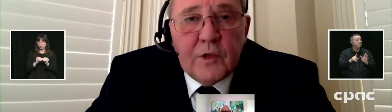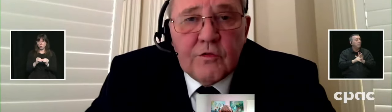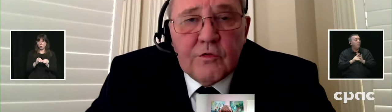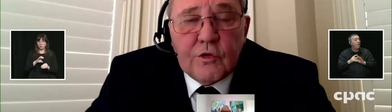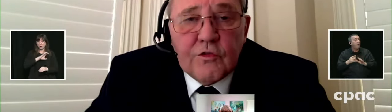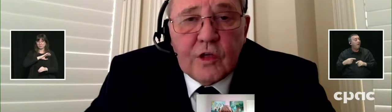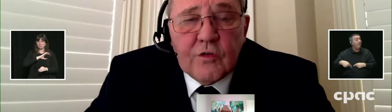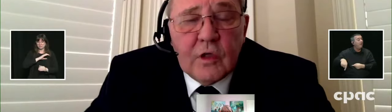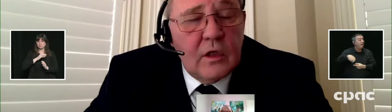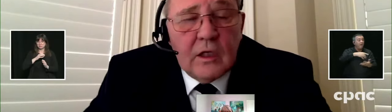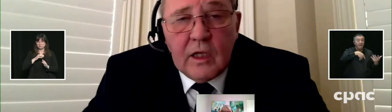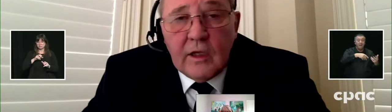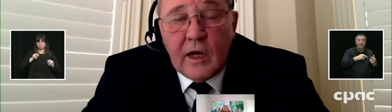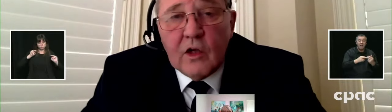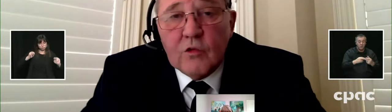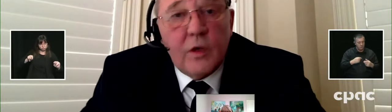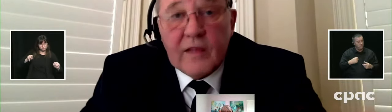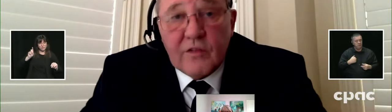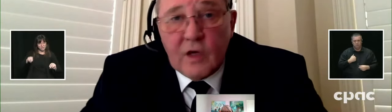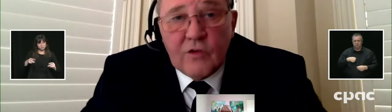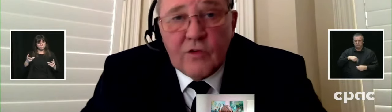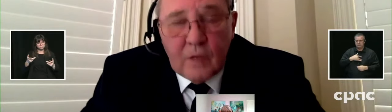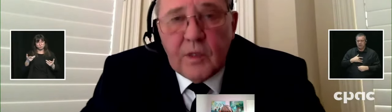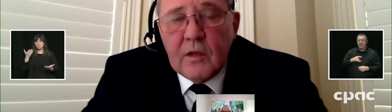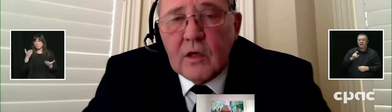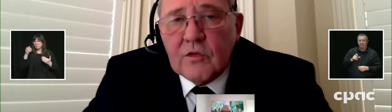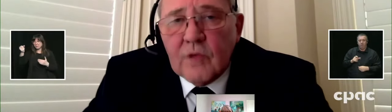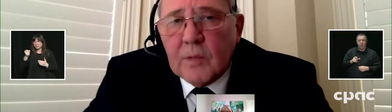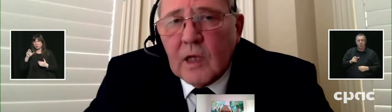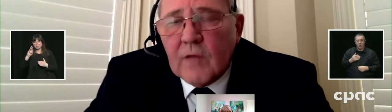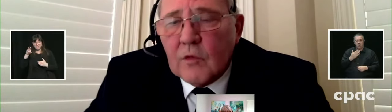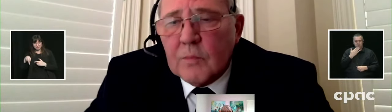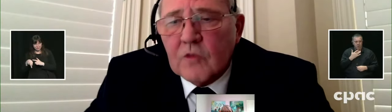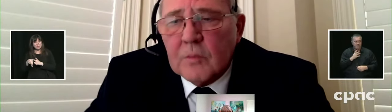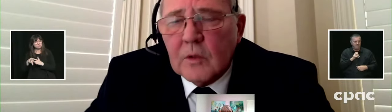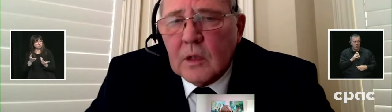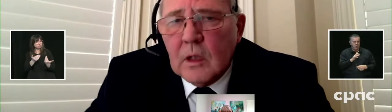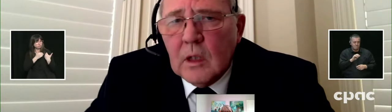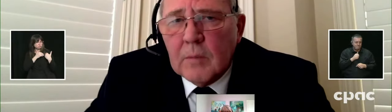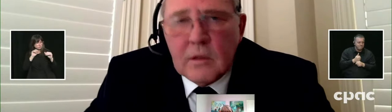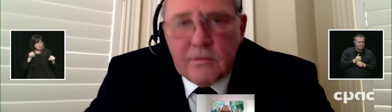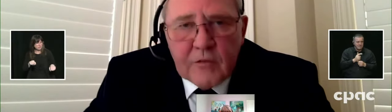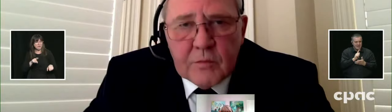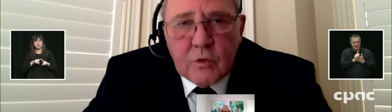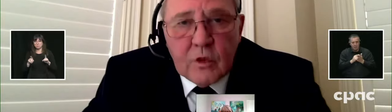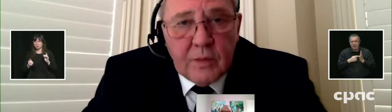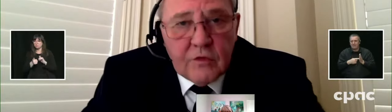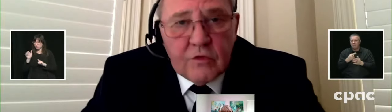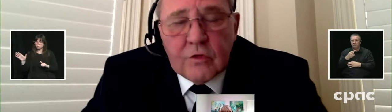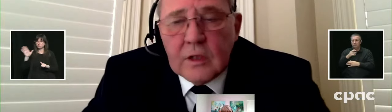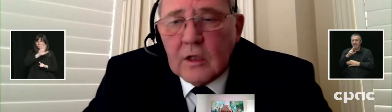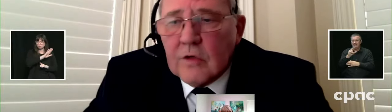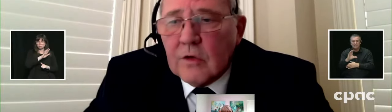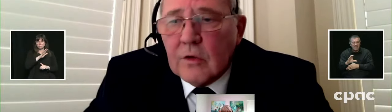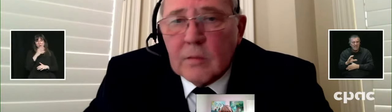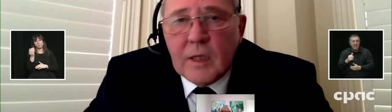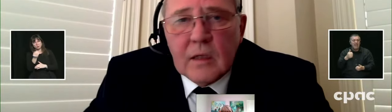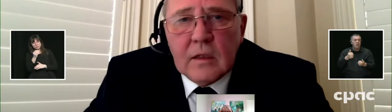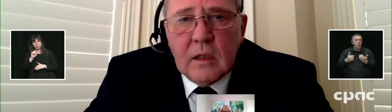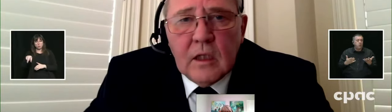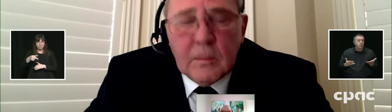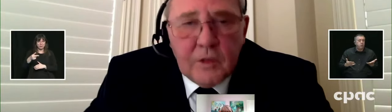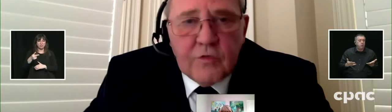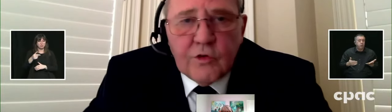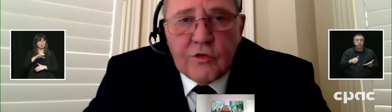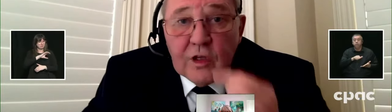police of jurisdiction in areas where that's the RCMP. The RCMP have that responsibility. But in the vast majority of places, certainly in Ontario, Quebec,